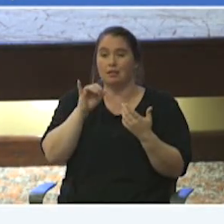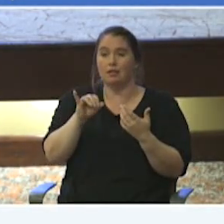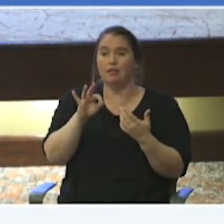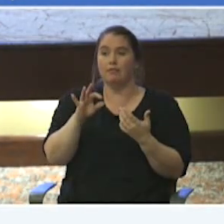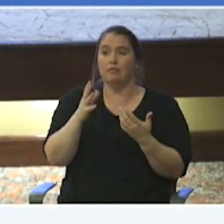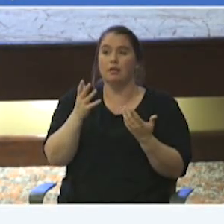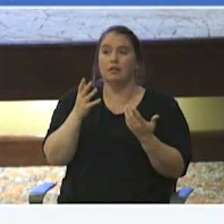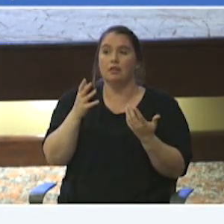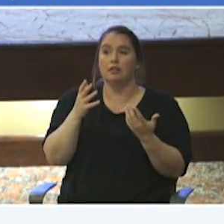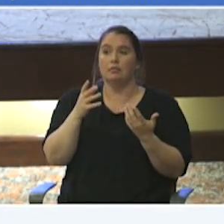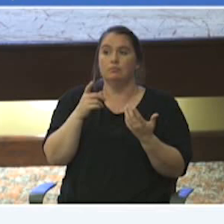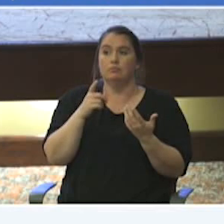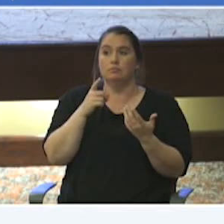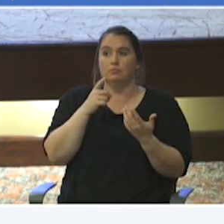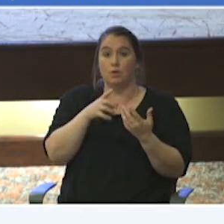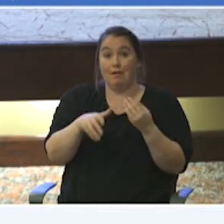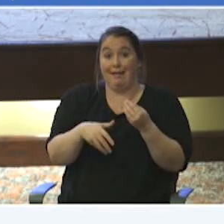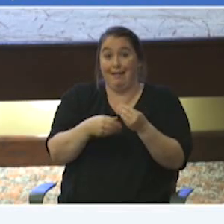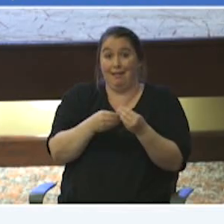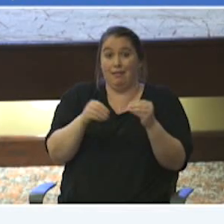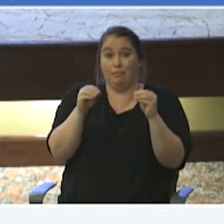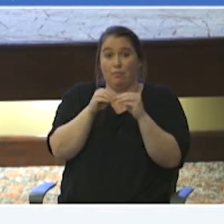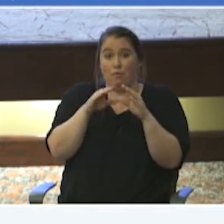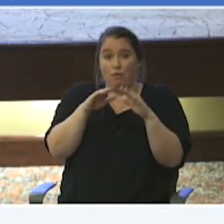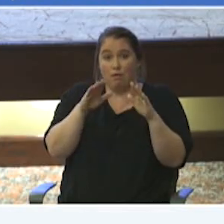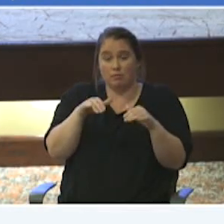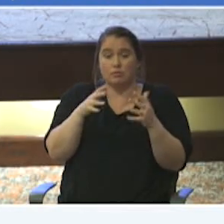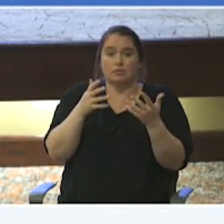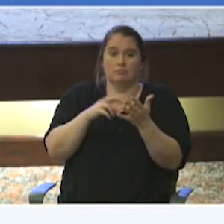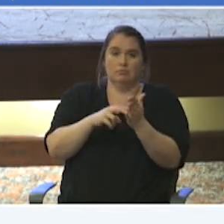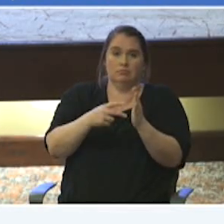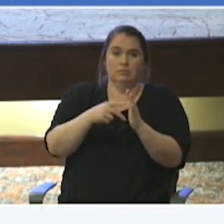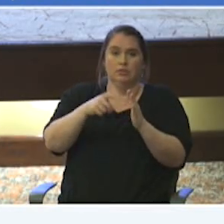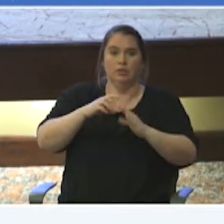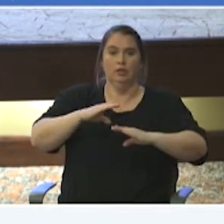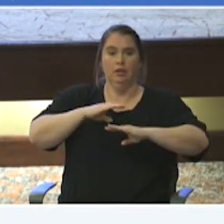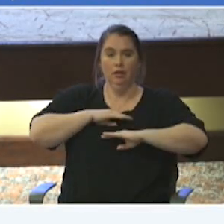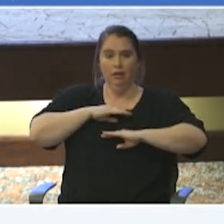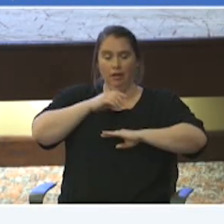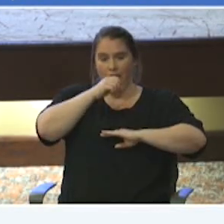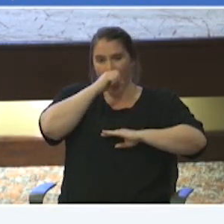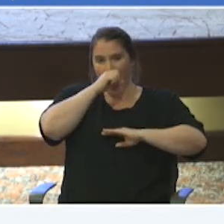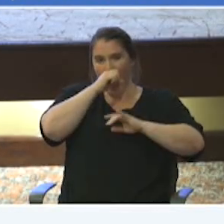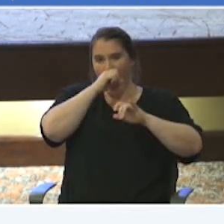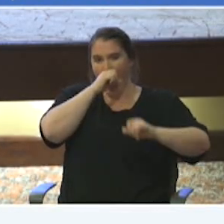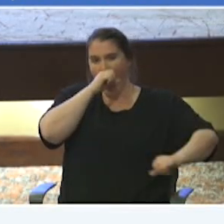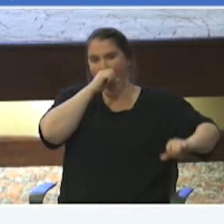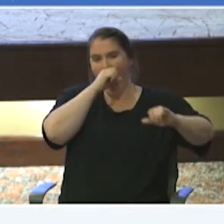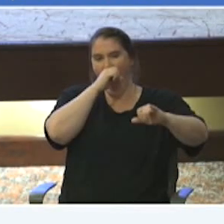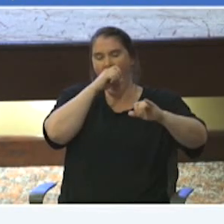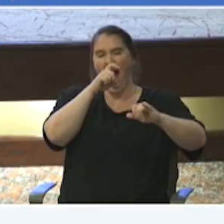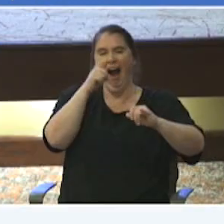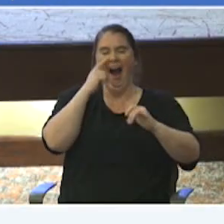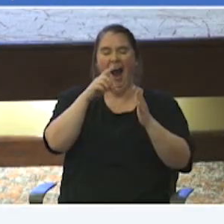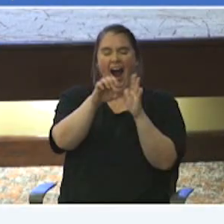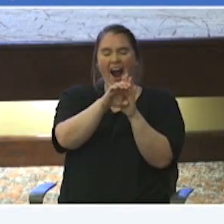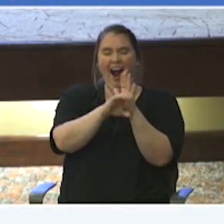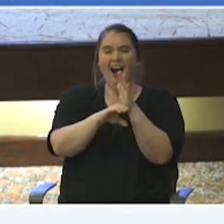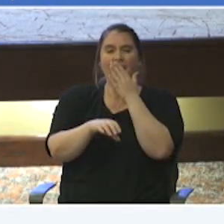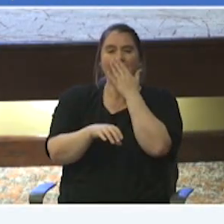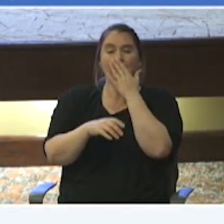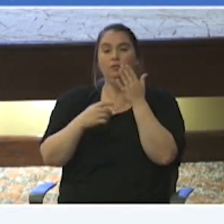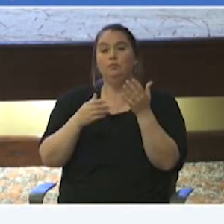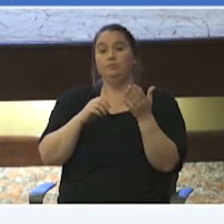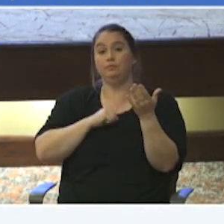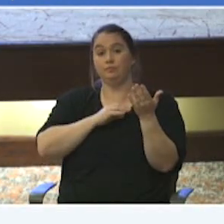are installing that infrastructure, that it should meet the standard of the code. And so we do recommend, the staff does